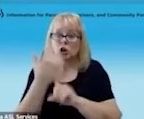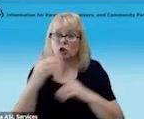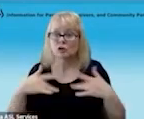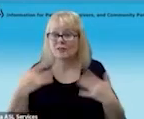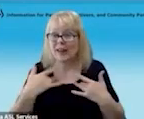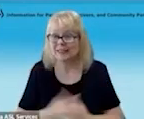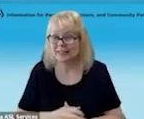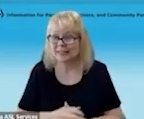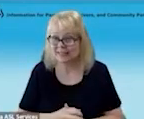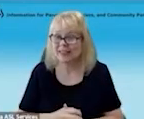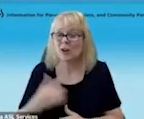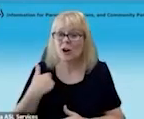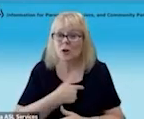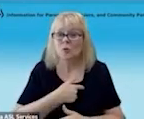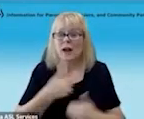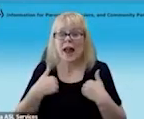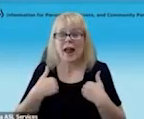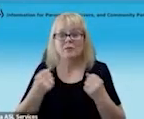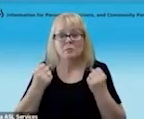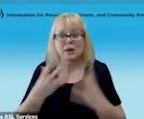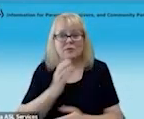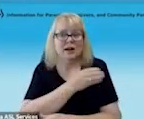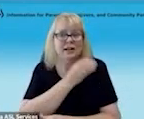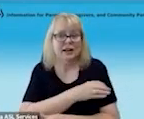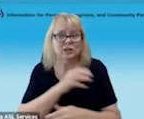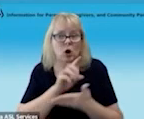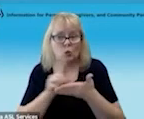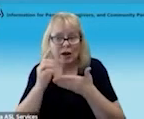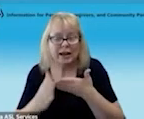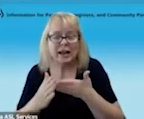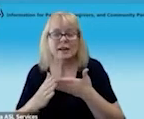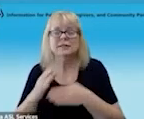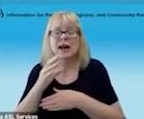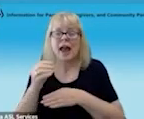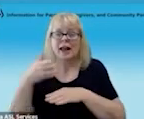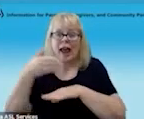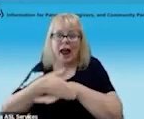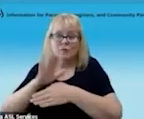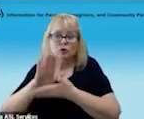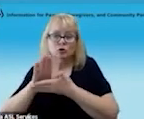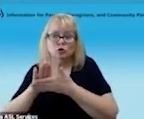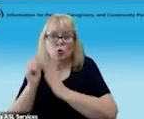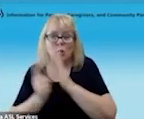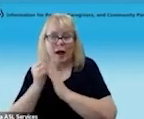facilities, coordinating with our public health nurses, community centers, and attending cultural events.